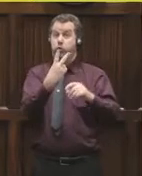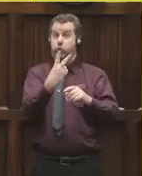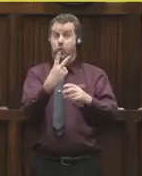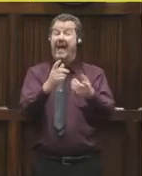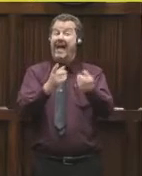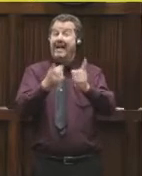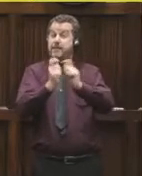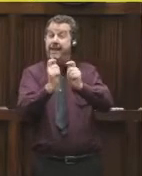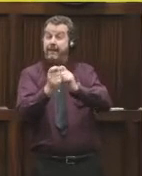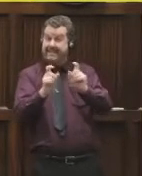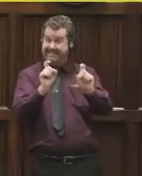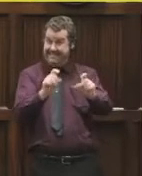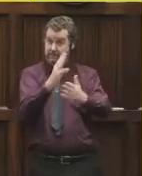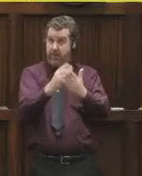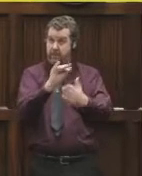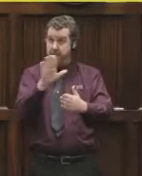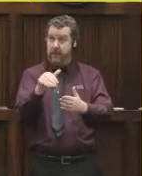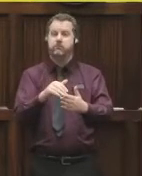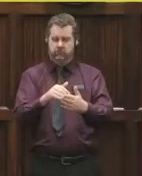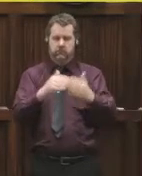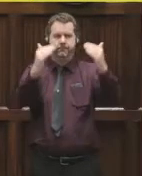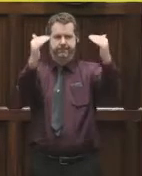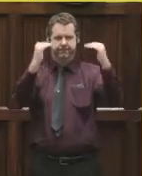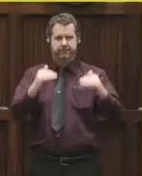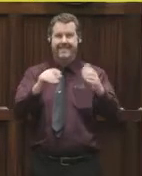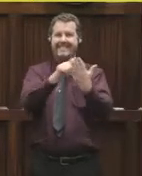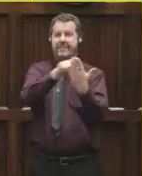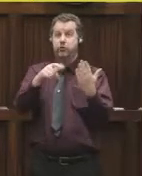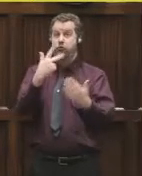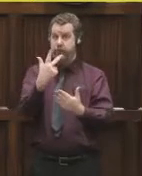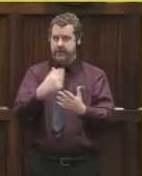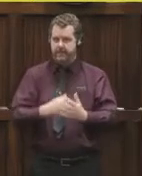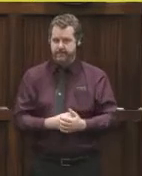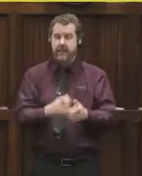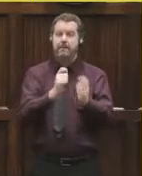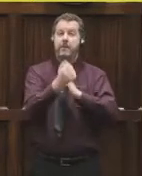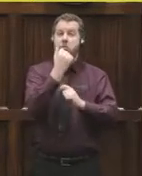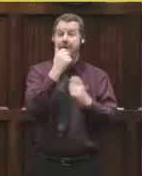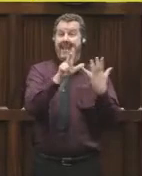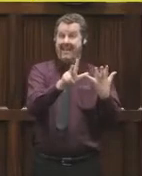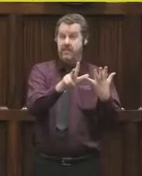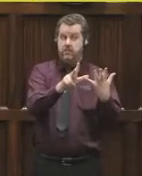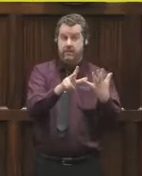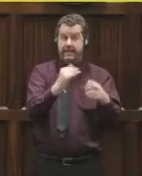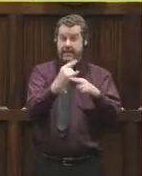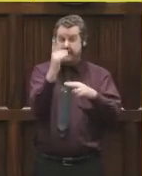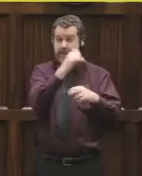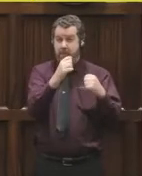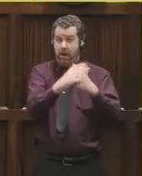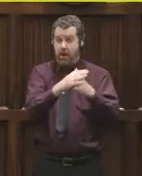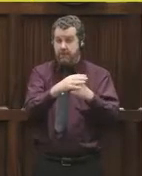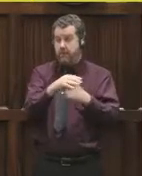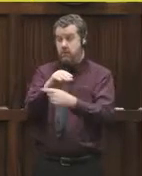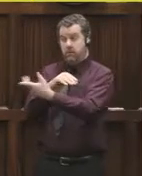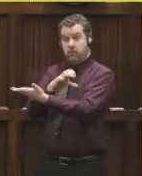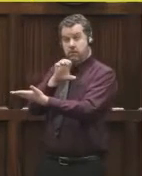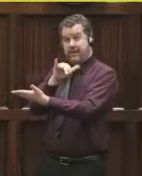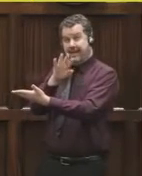bill? Agreed. It is agreed. Thank you very much. Section 3, amendment number 8 is in the name of Deputy Claire